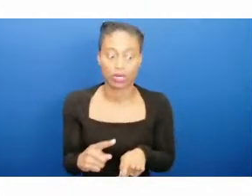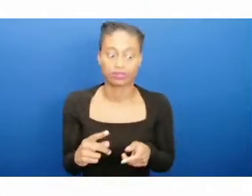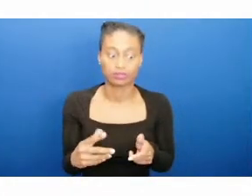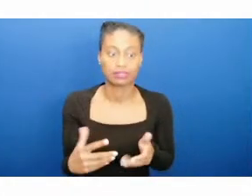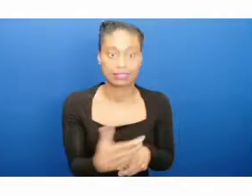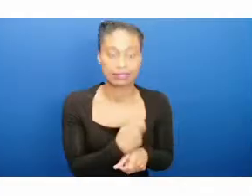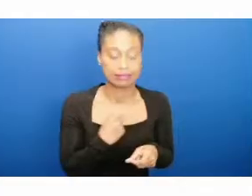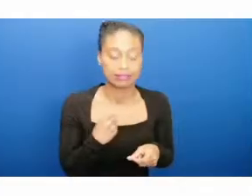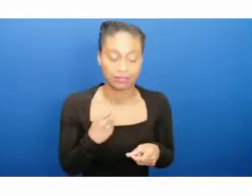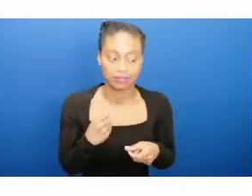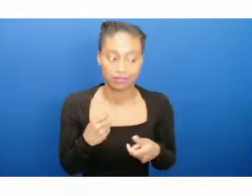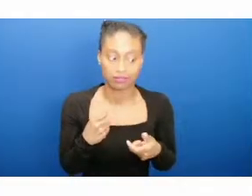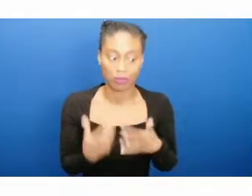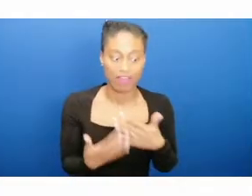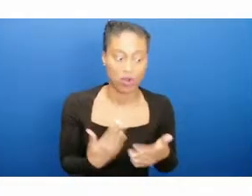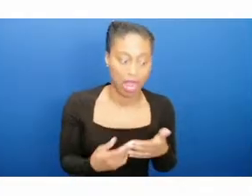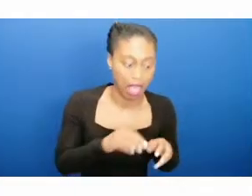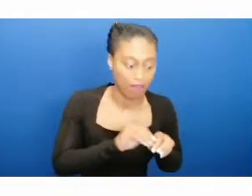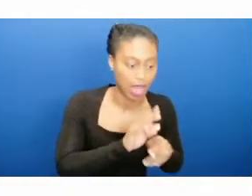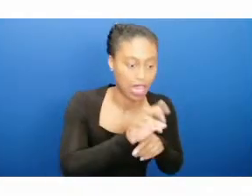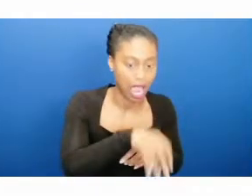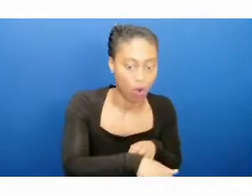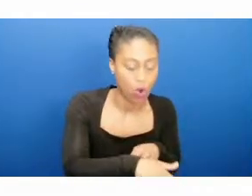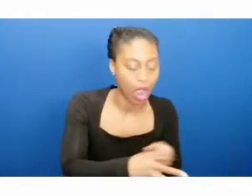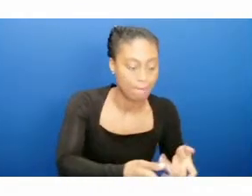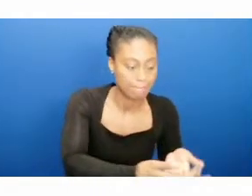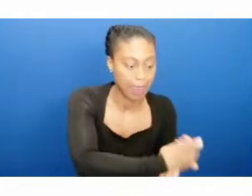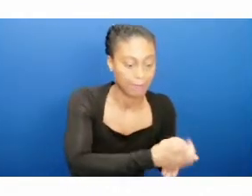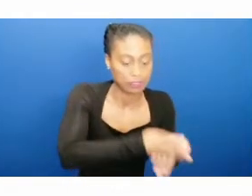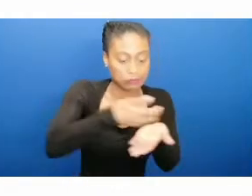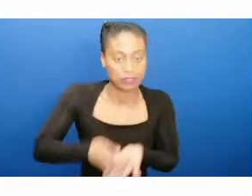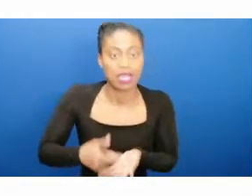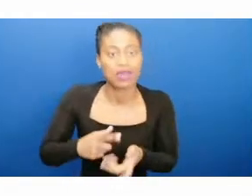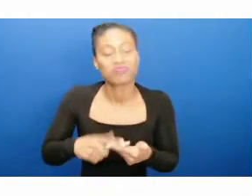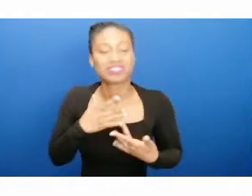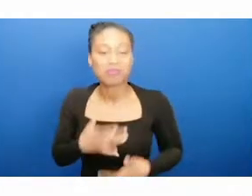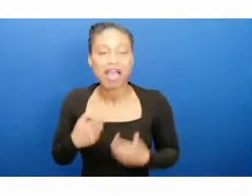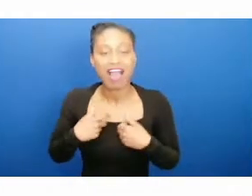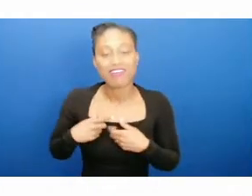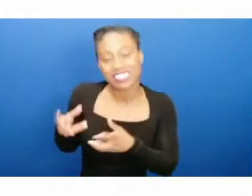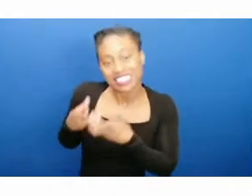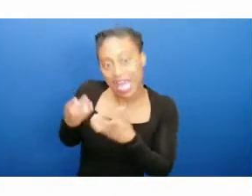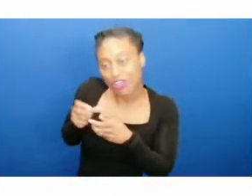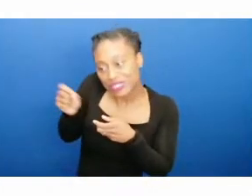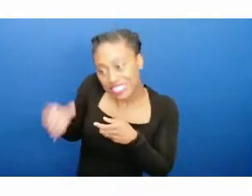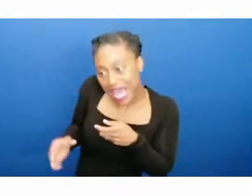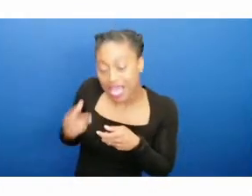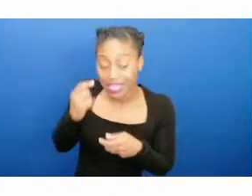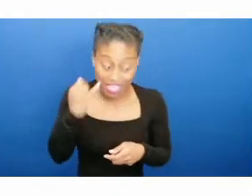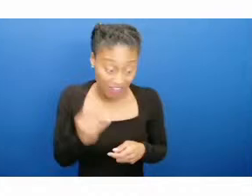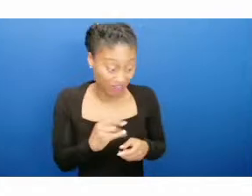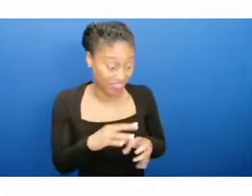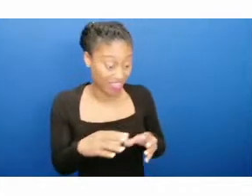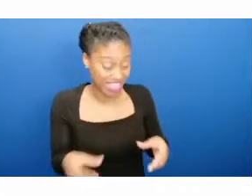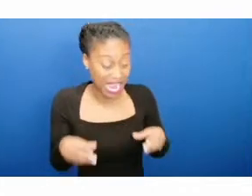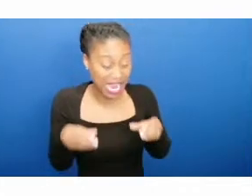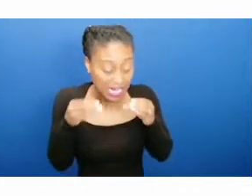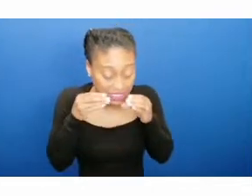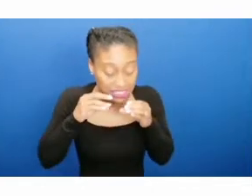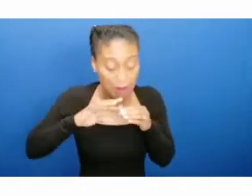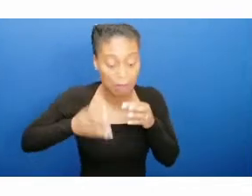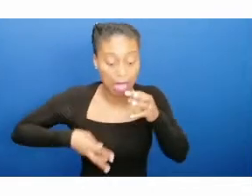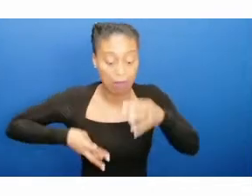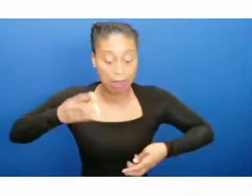serve something like this with like a salad on the side. So as I'm eating the tacos, like filling might be falling out. It's just becoming toppings